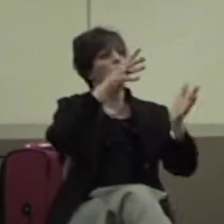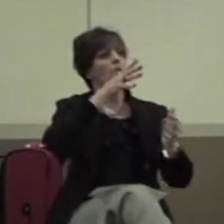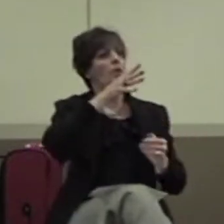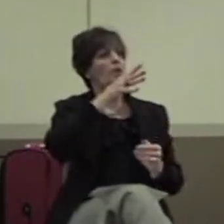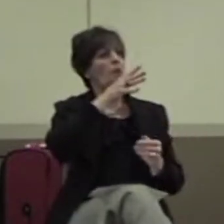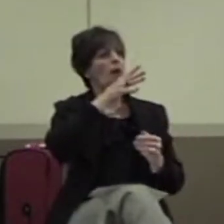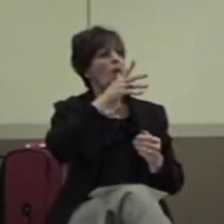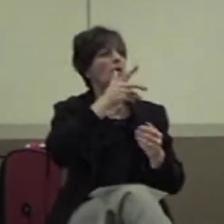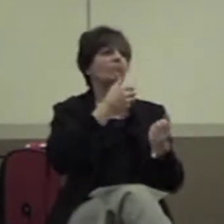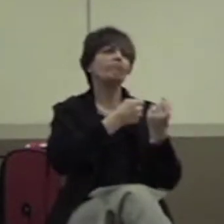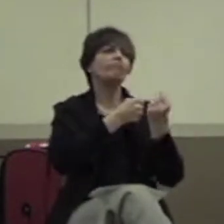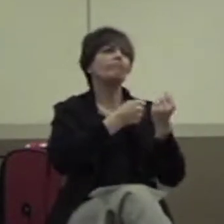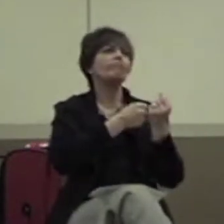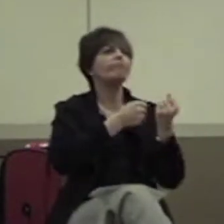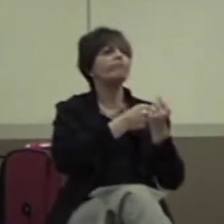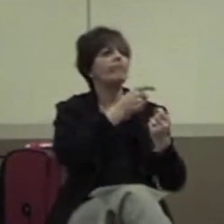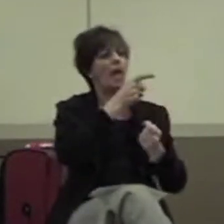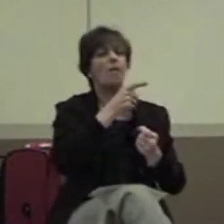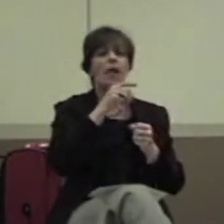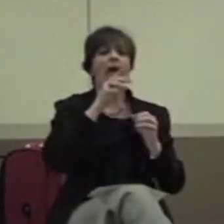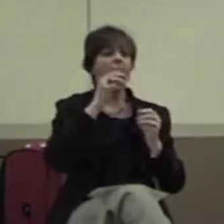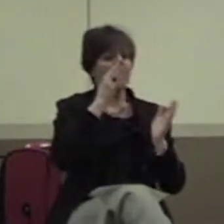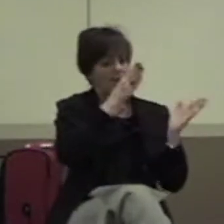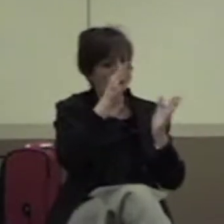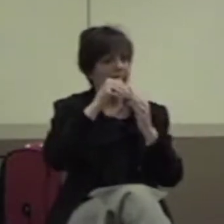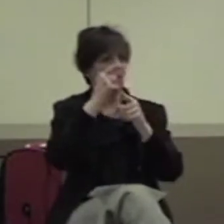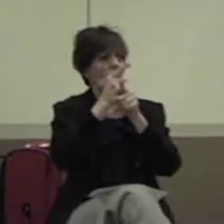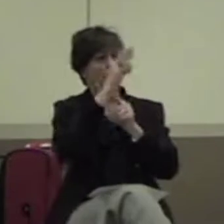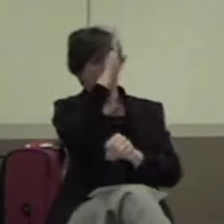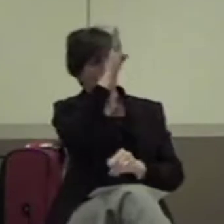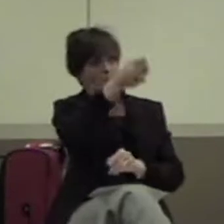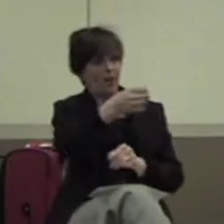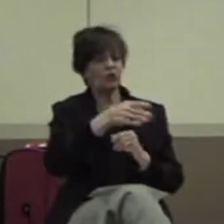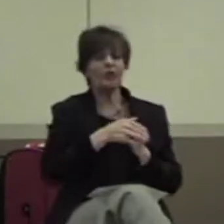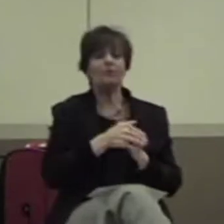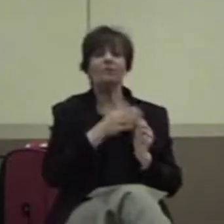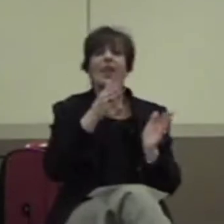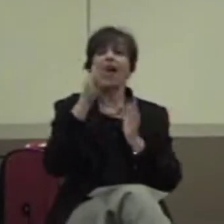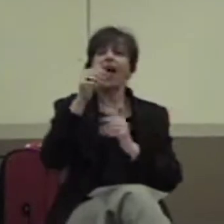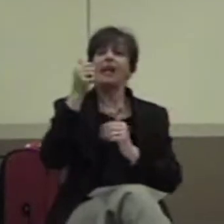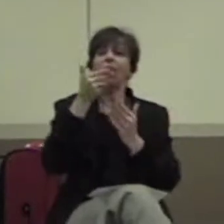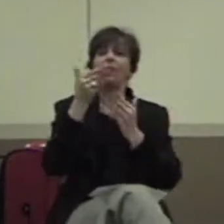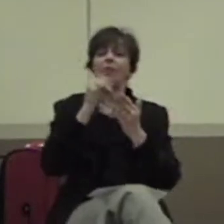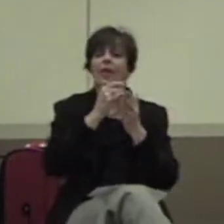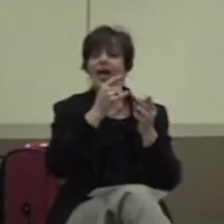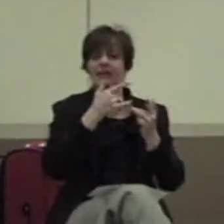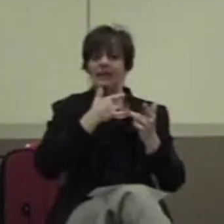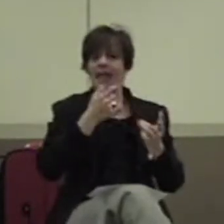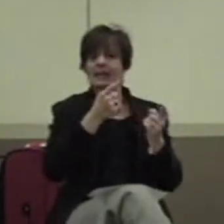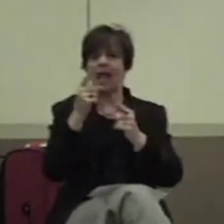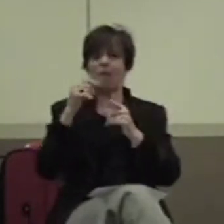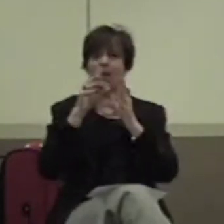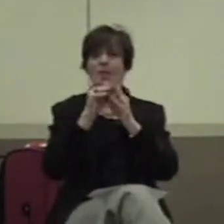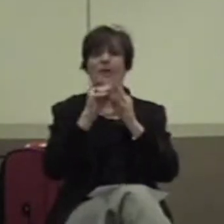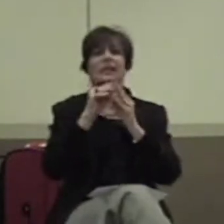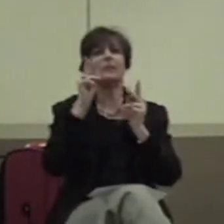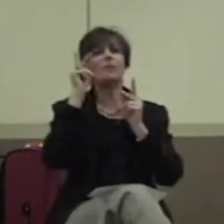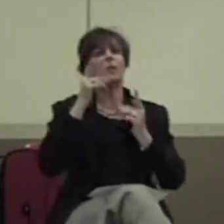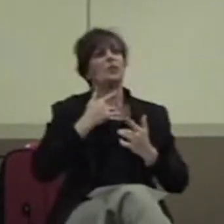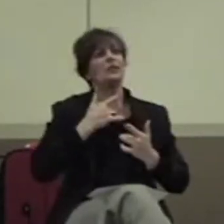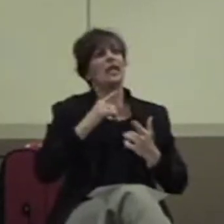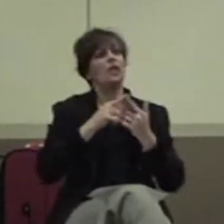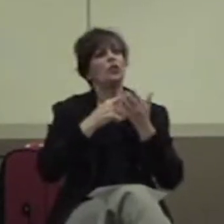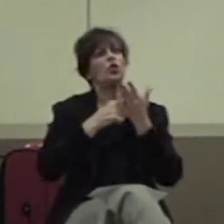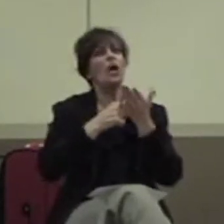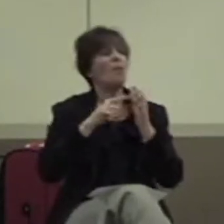parents kind of boosted in the direction that I want them to go. Another thing that tends to happen in these meetings is people tend to